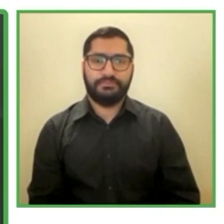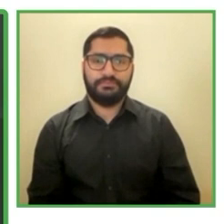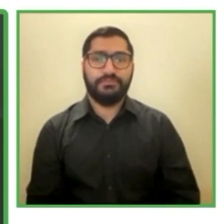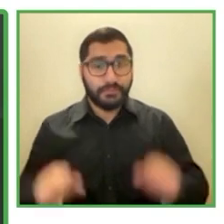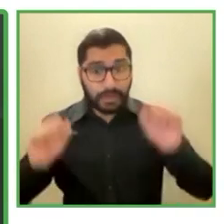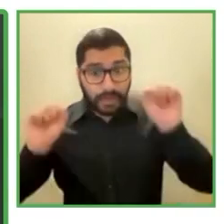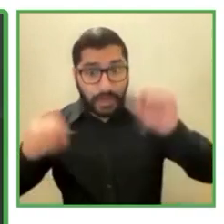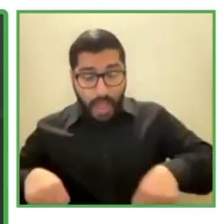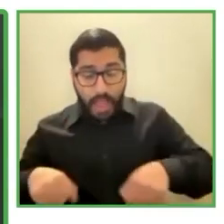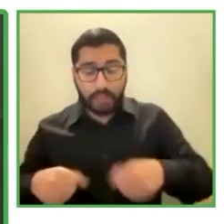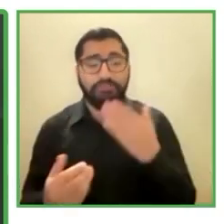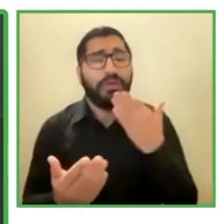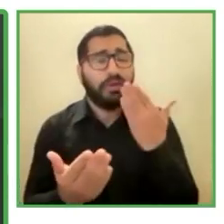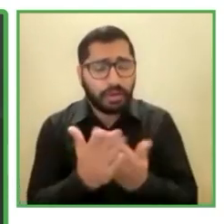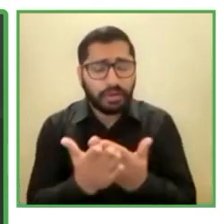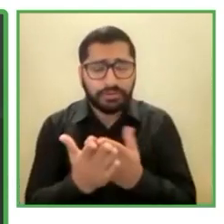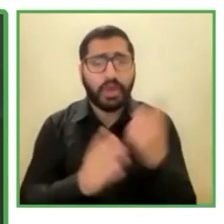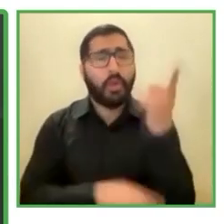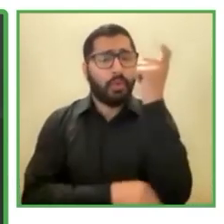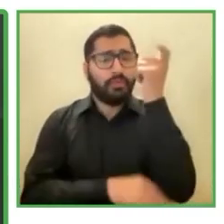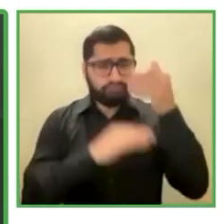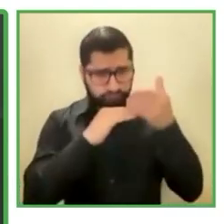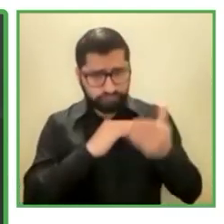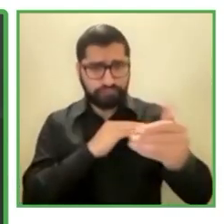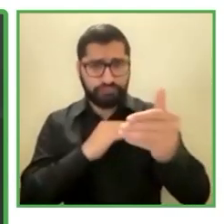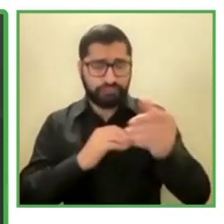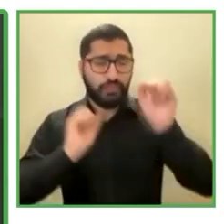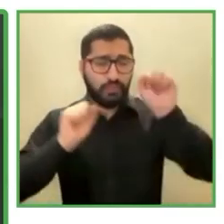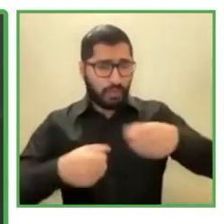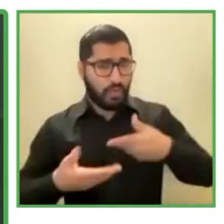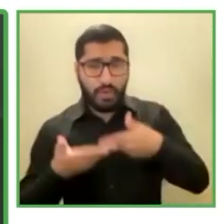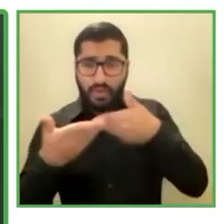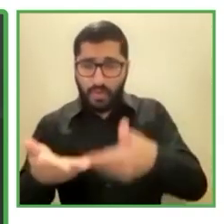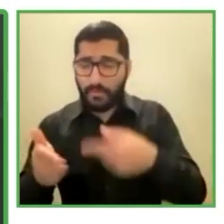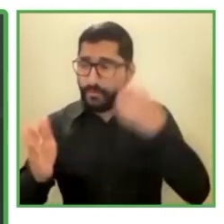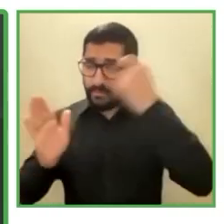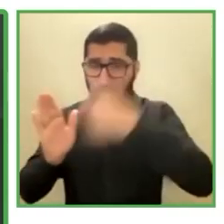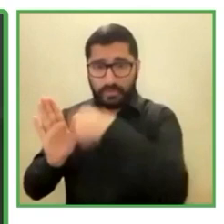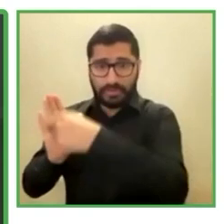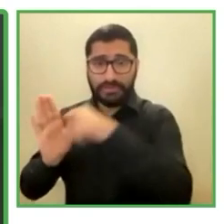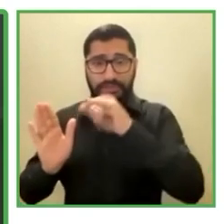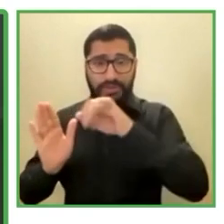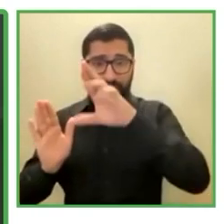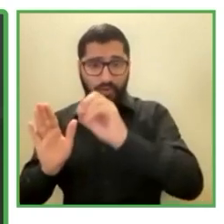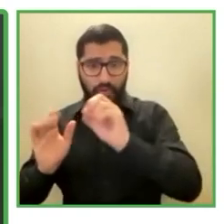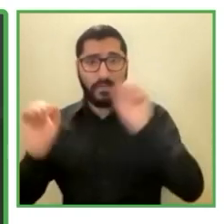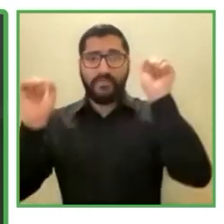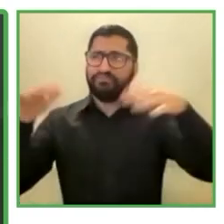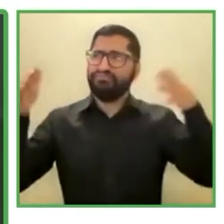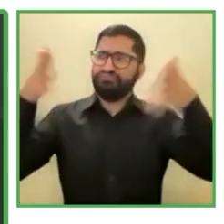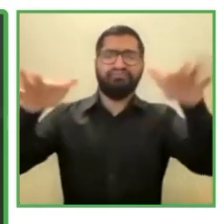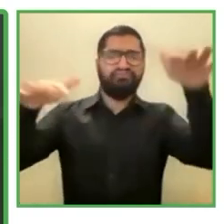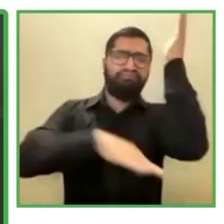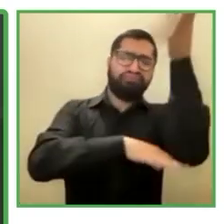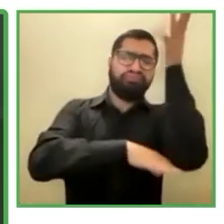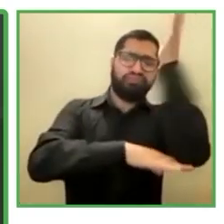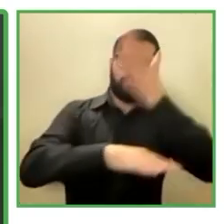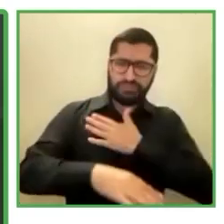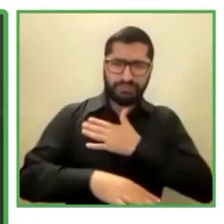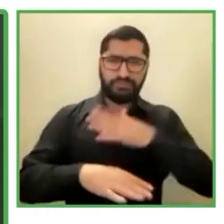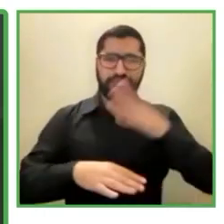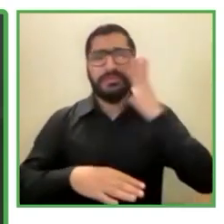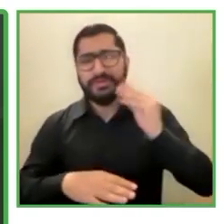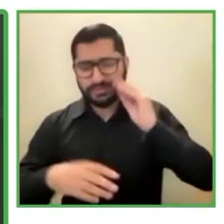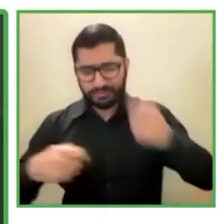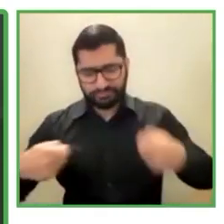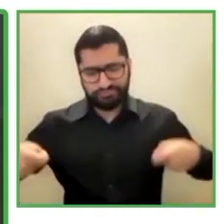Allow me to start by thanking the invitation of Zero Project to this important conference to contribute in the strengthening of the commitment